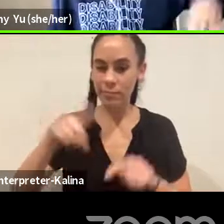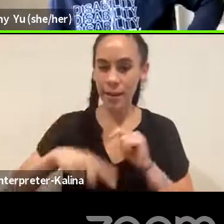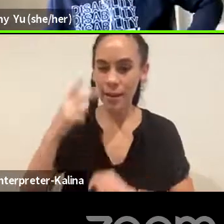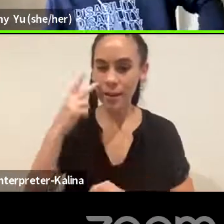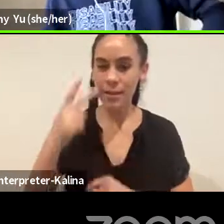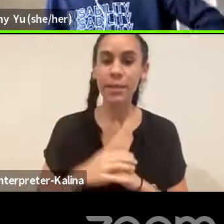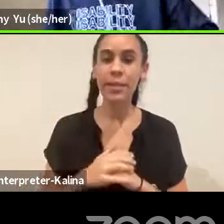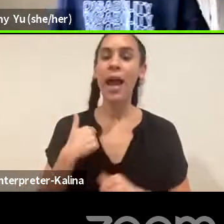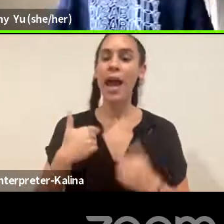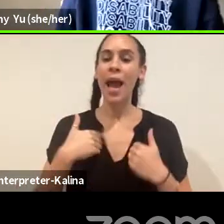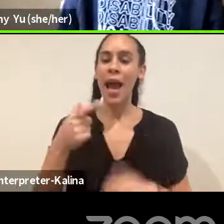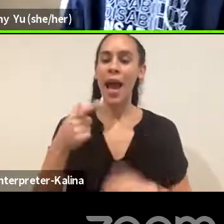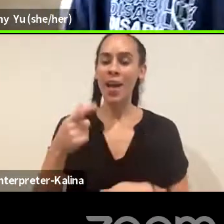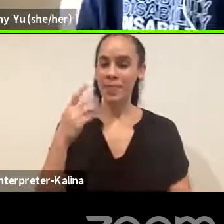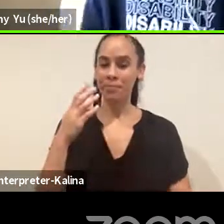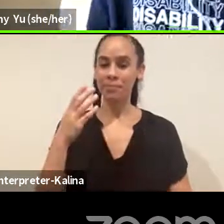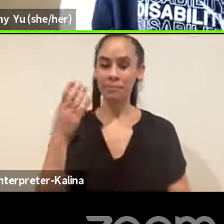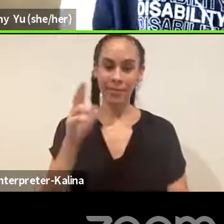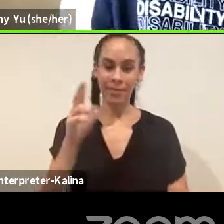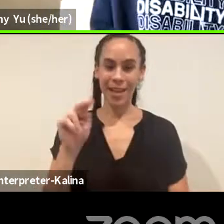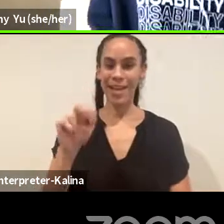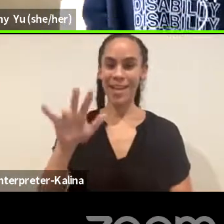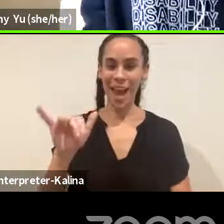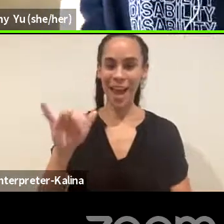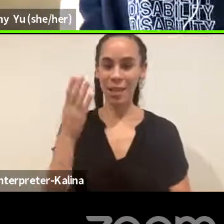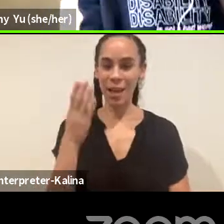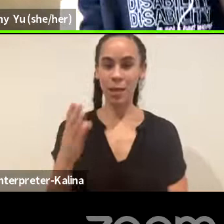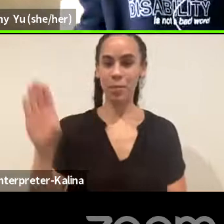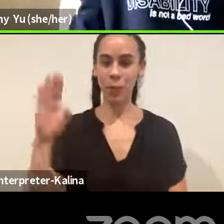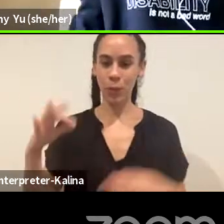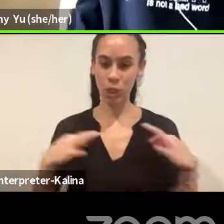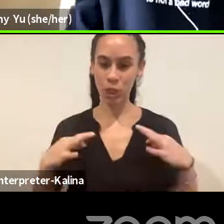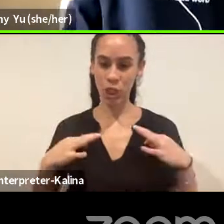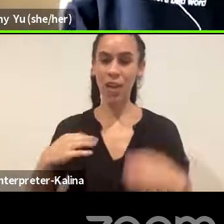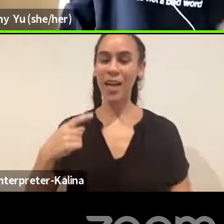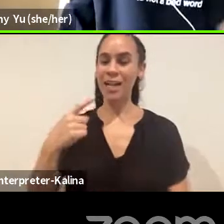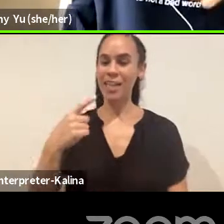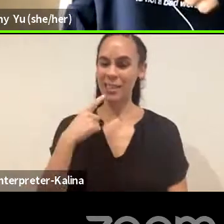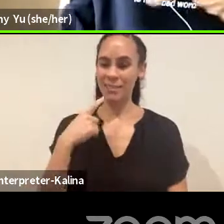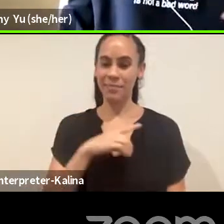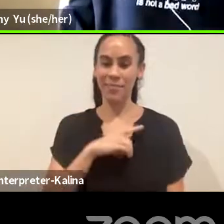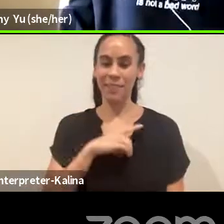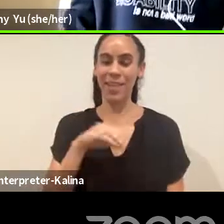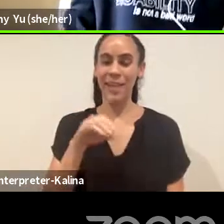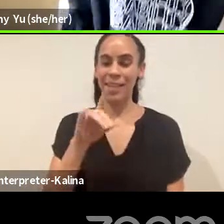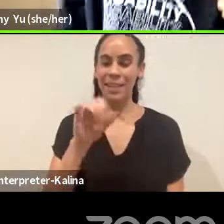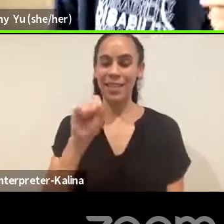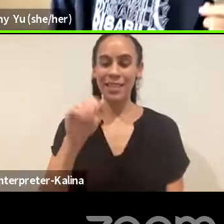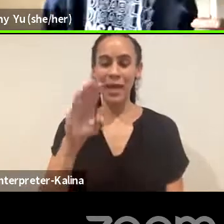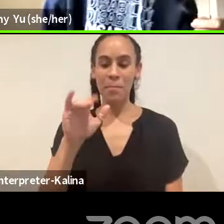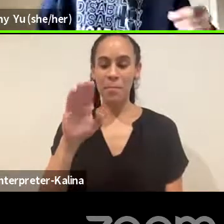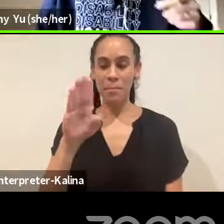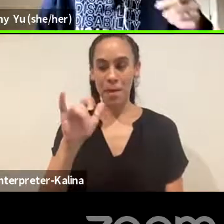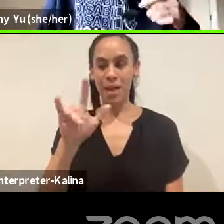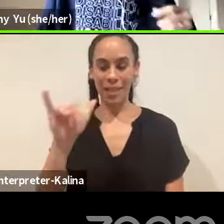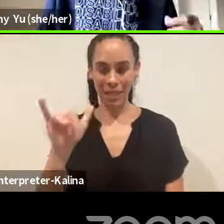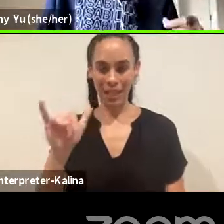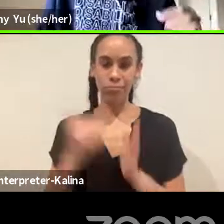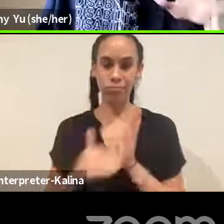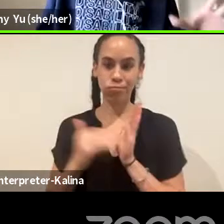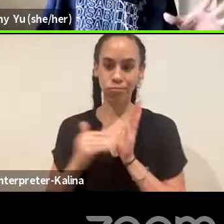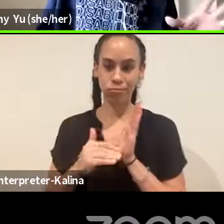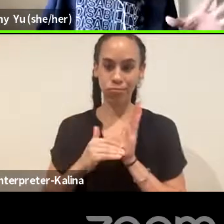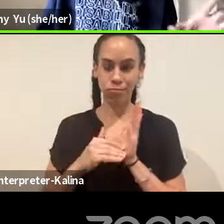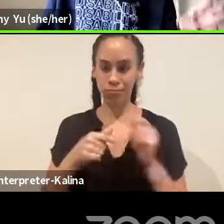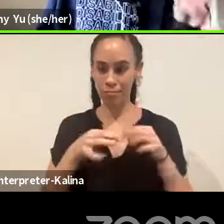sweatshirt that I'm very proud of. And it says, disability repeated a bunch of times is not a bad word.